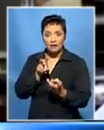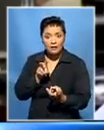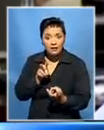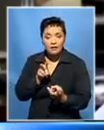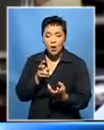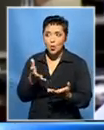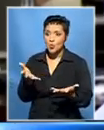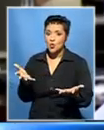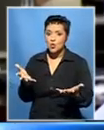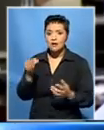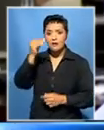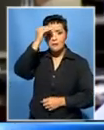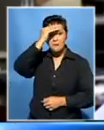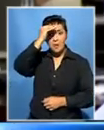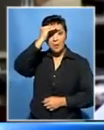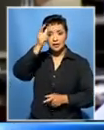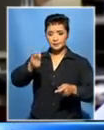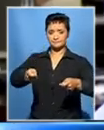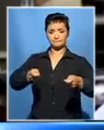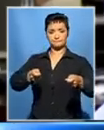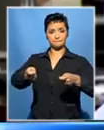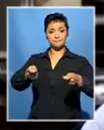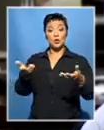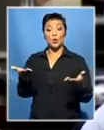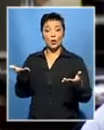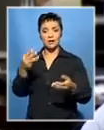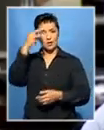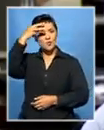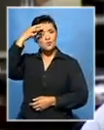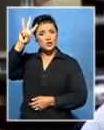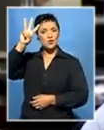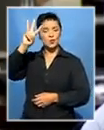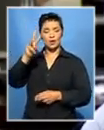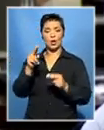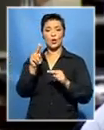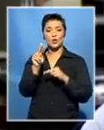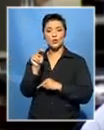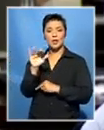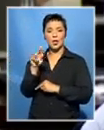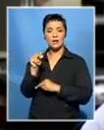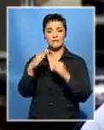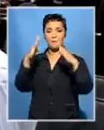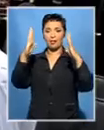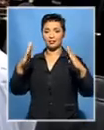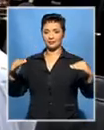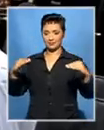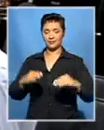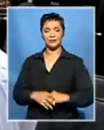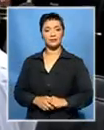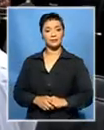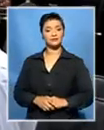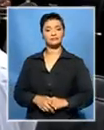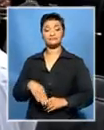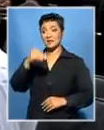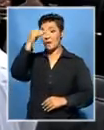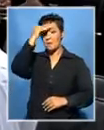extreme discipline that the police maintained at the union buildings. It was really, for me, having seen public order policing incidents go awry. Police were at